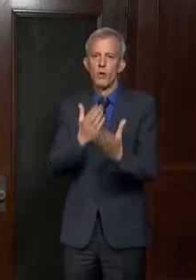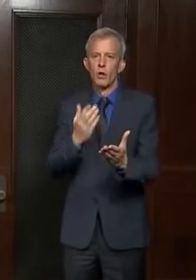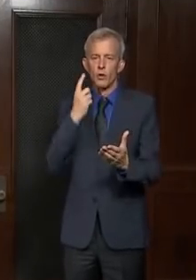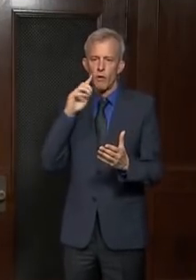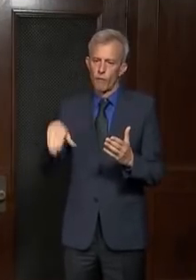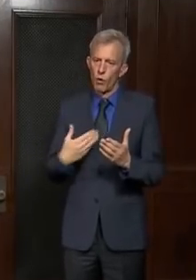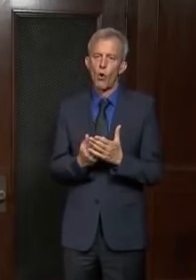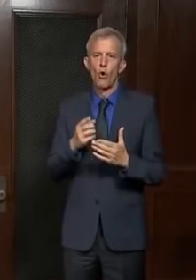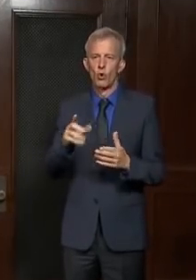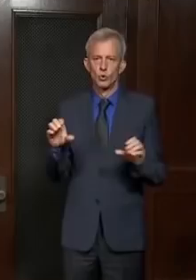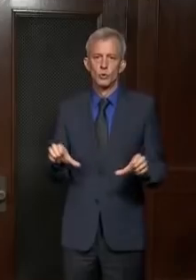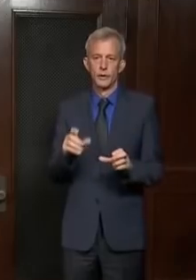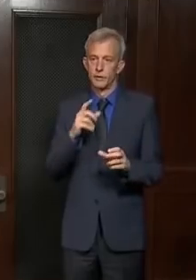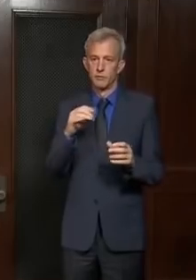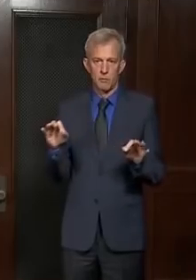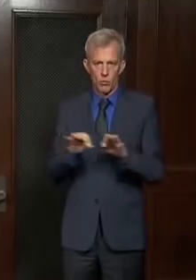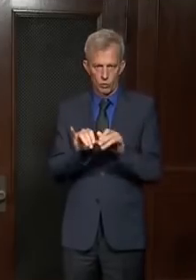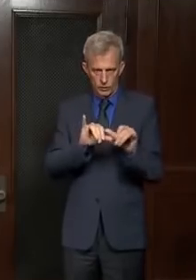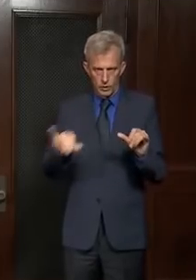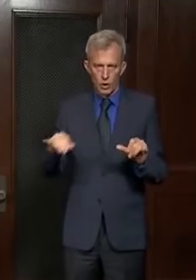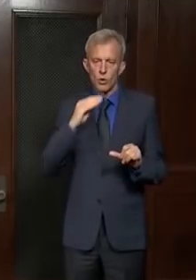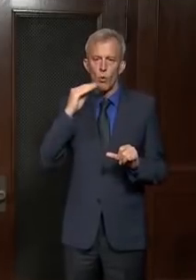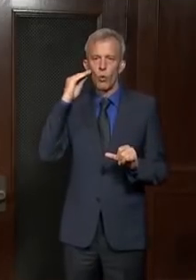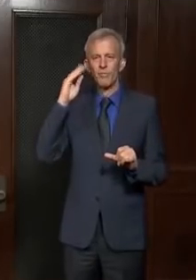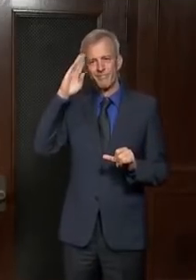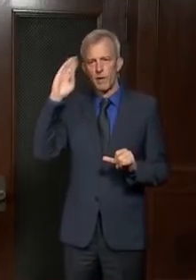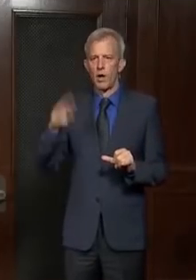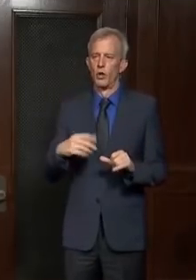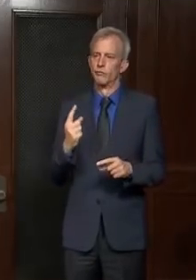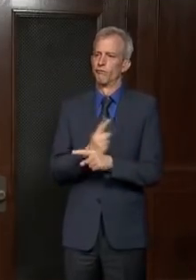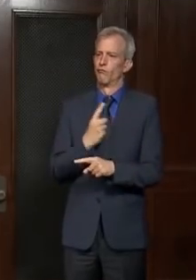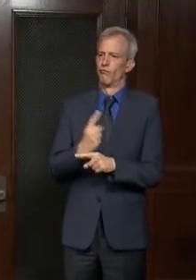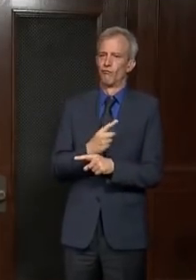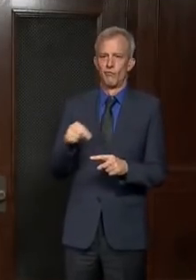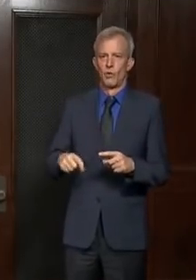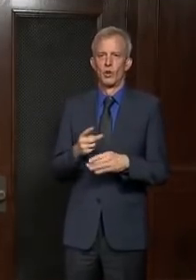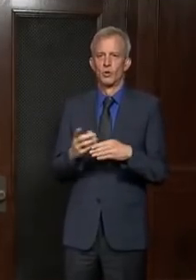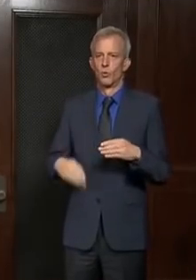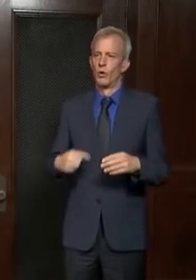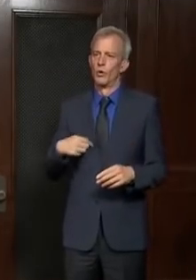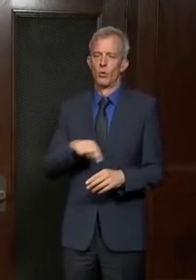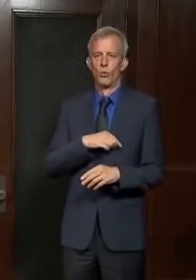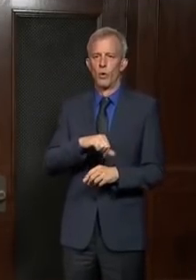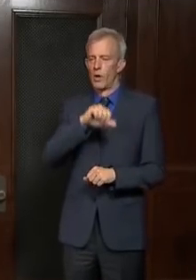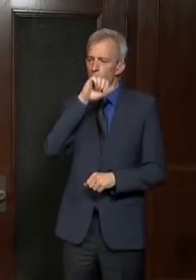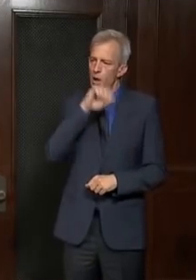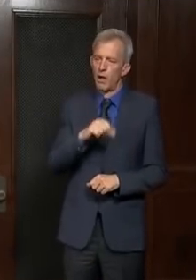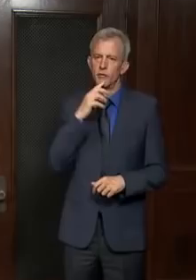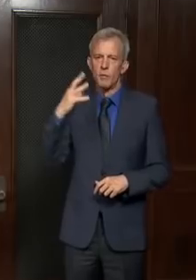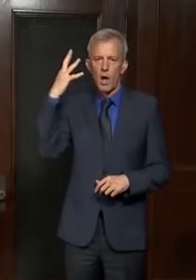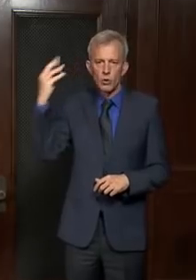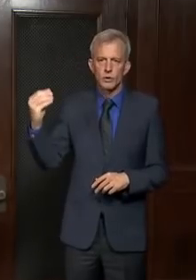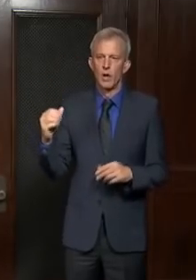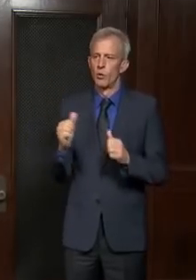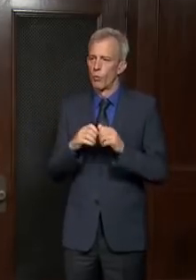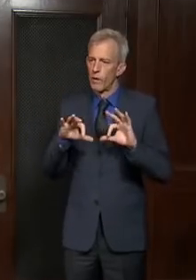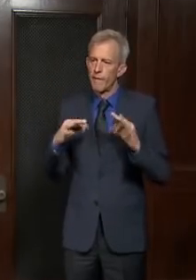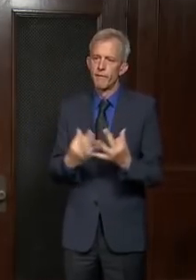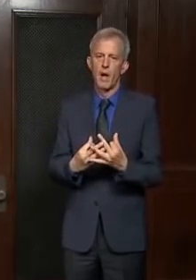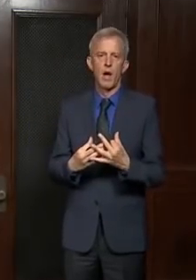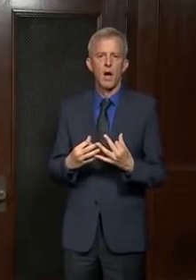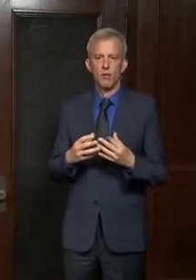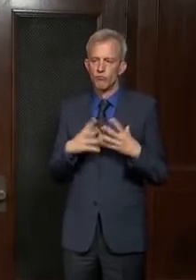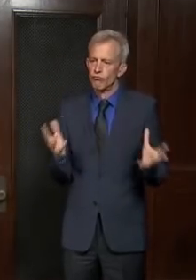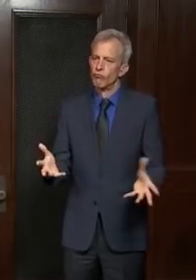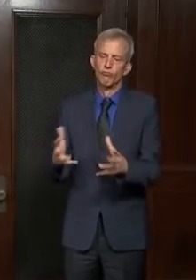did to stay at home when I know this was traditionally a weekend we would have loved to be outside, to be with family, over dinners. Thank